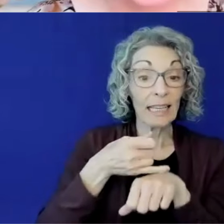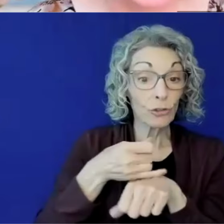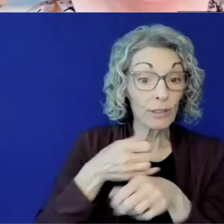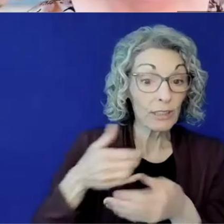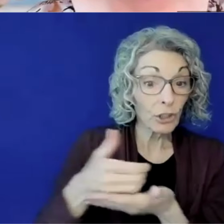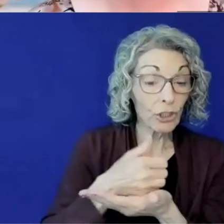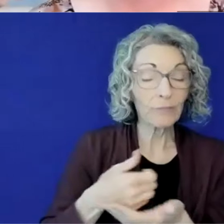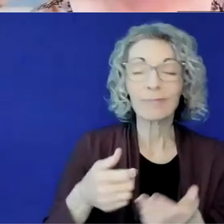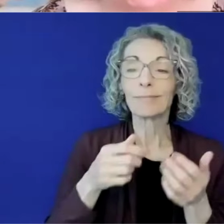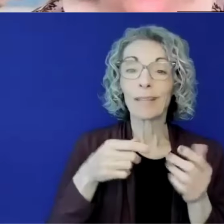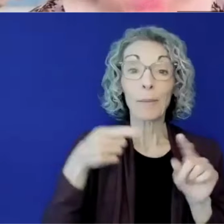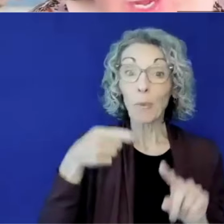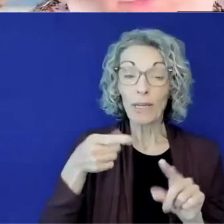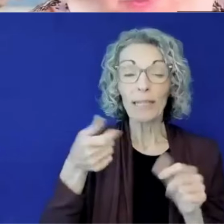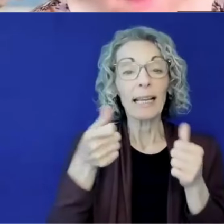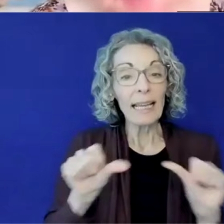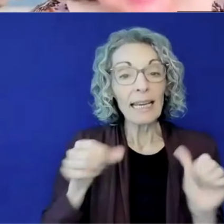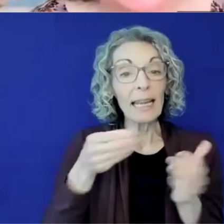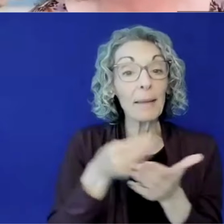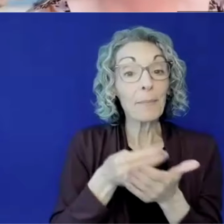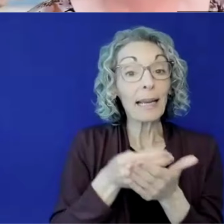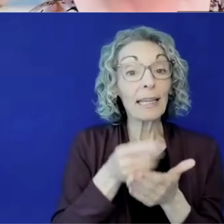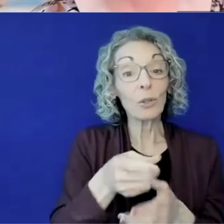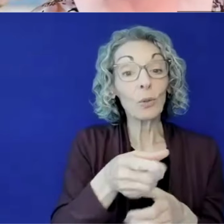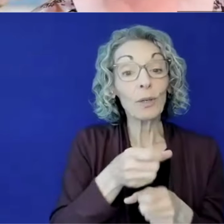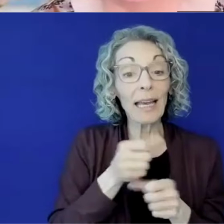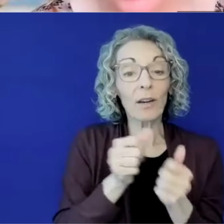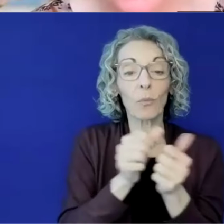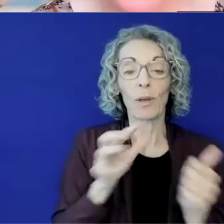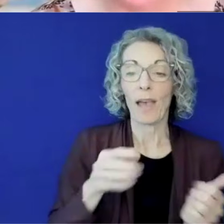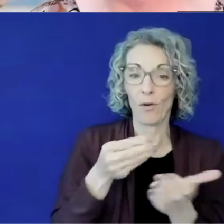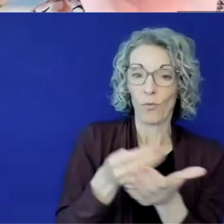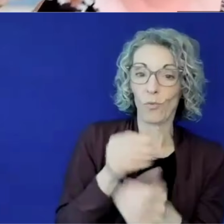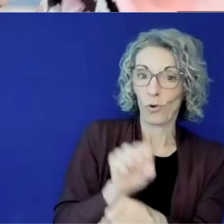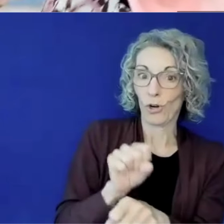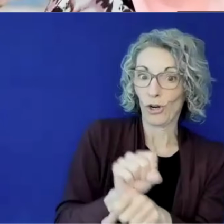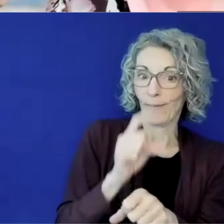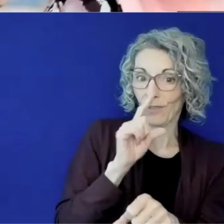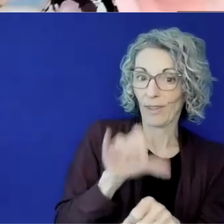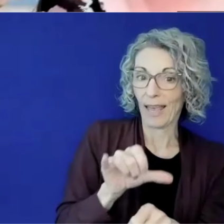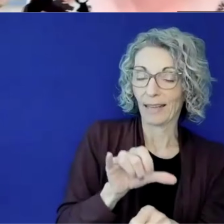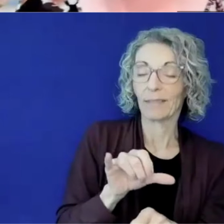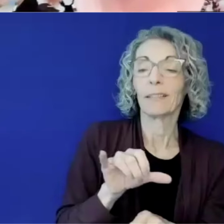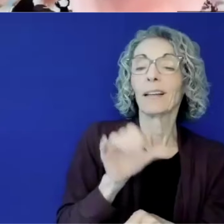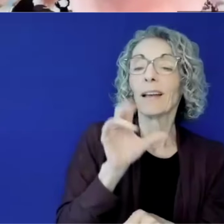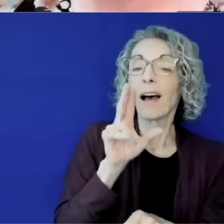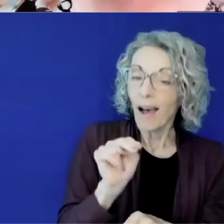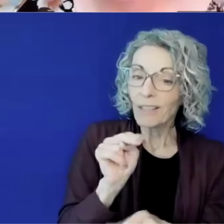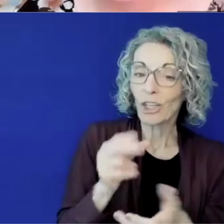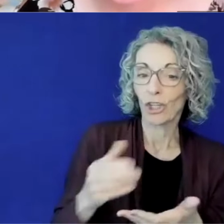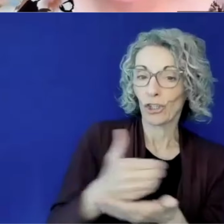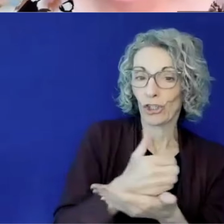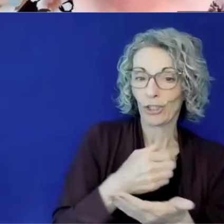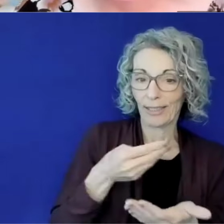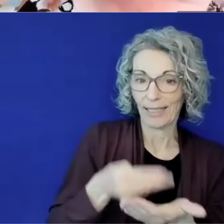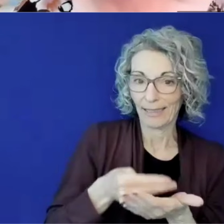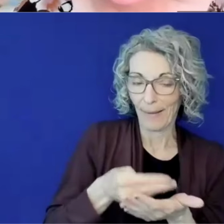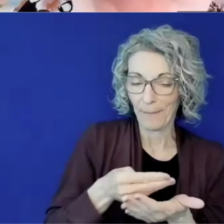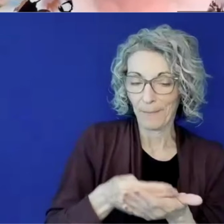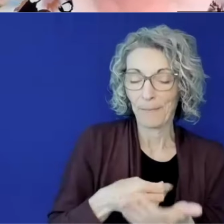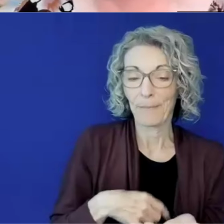that you get without working for that money is going to be considered unearned income. But Social